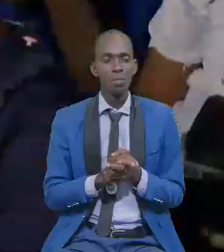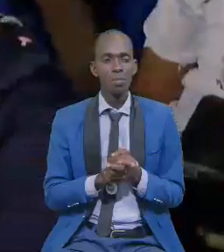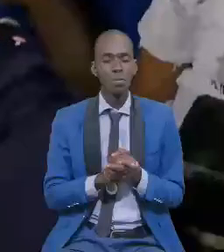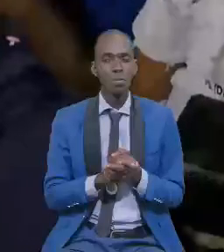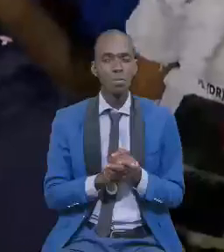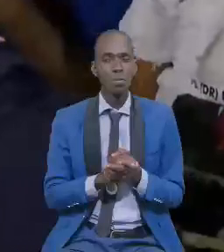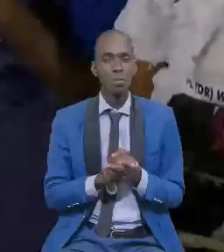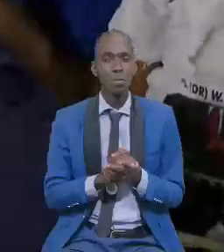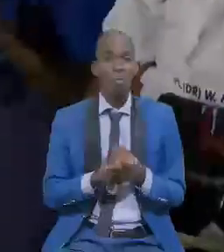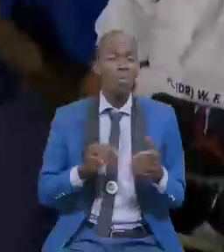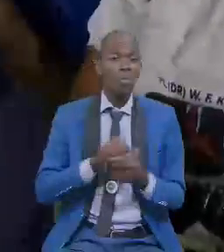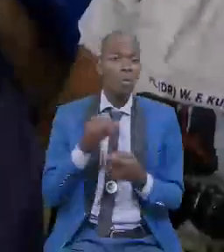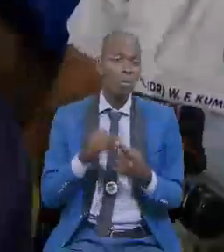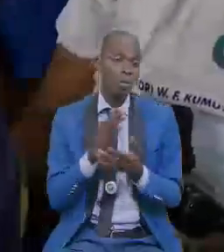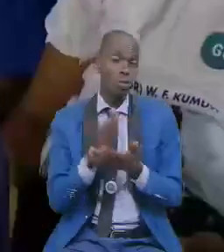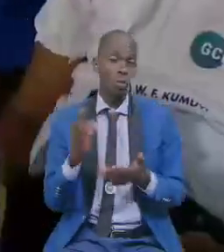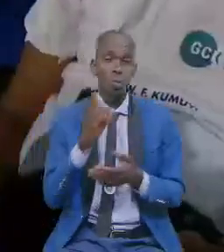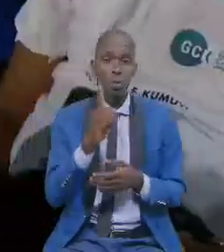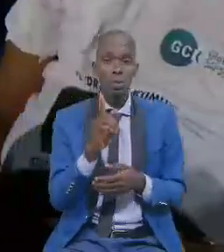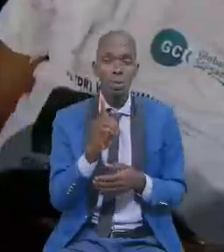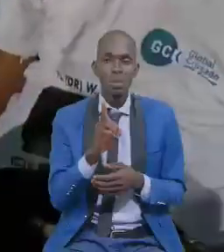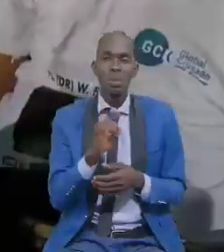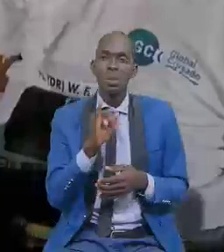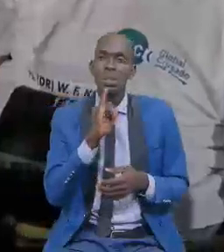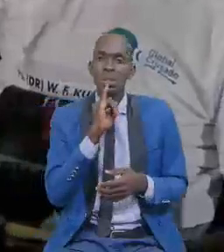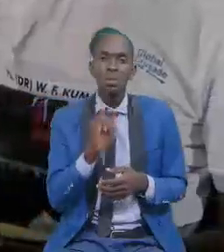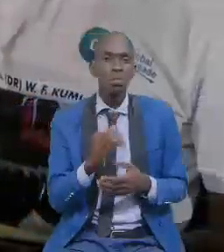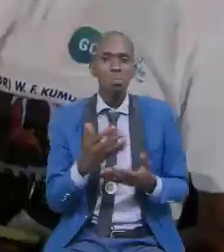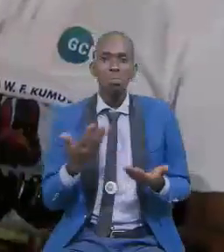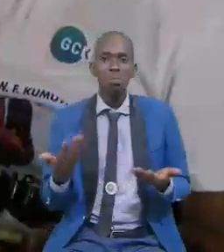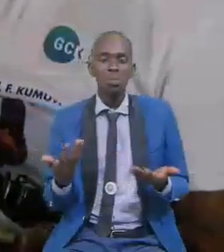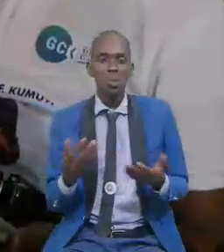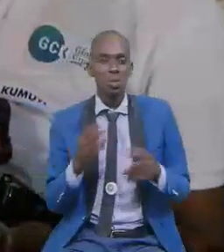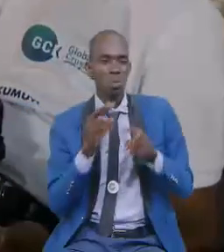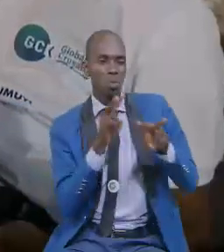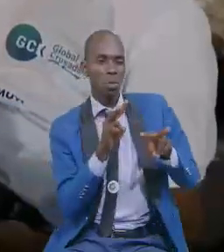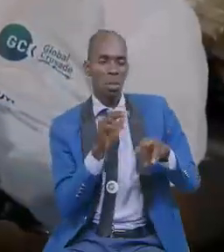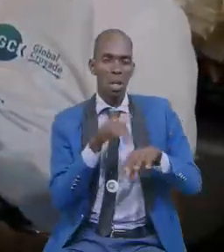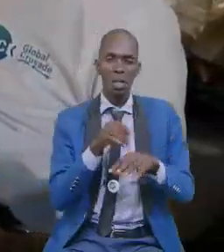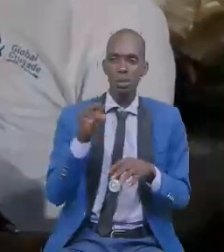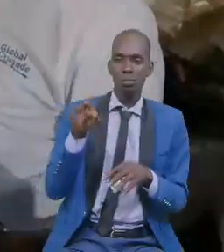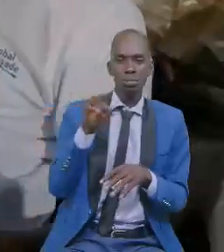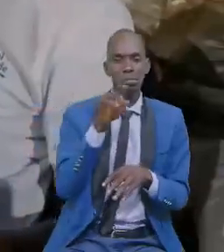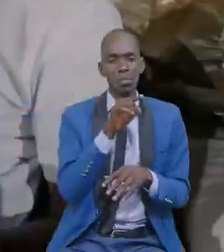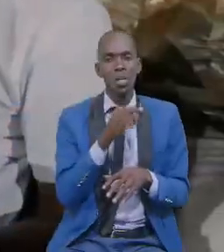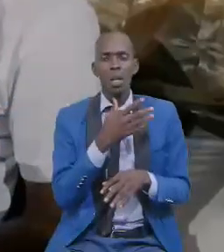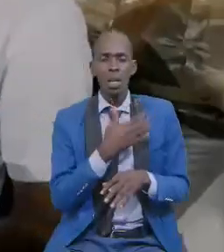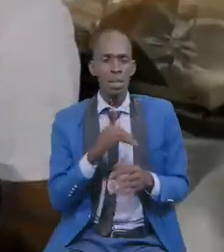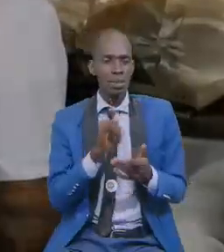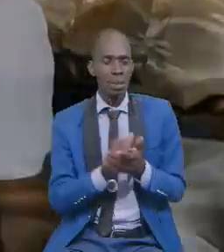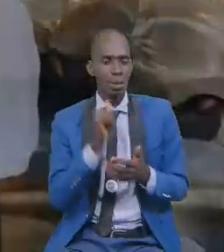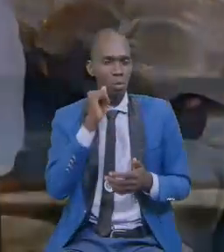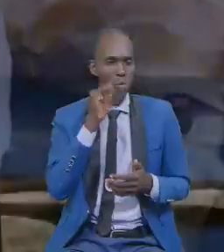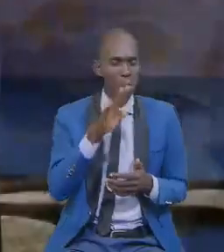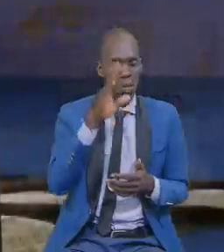When somebody is, kind of looking at this and that, and he or she is enjoying